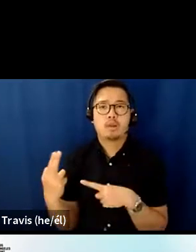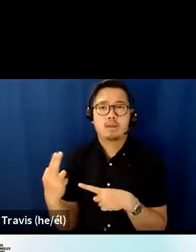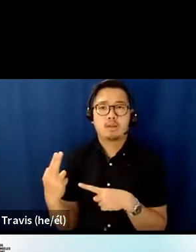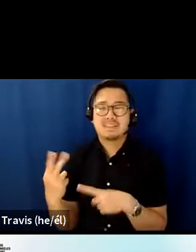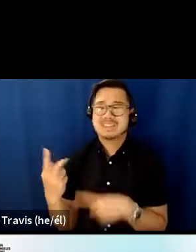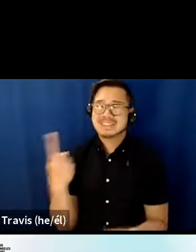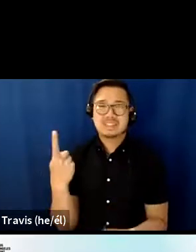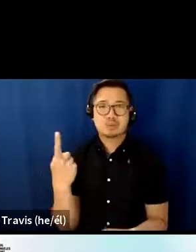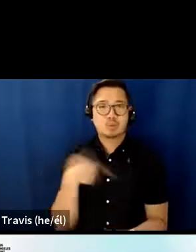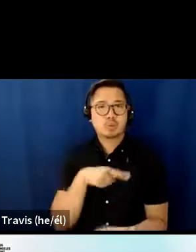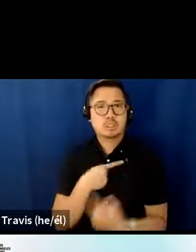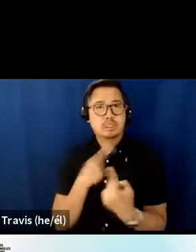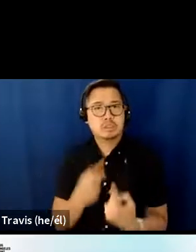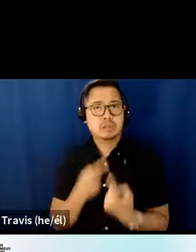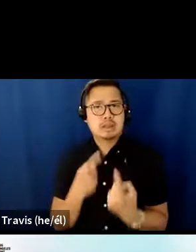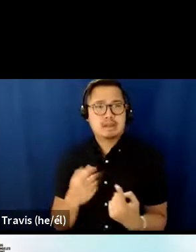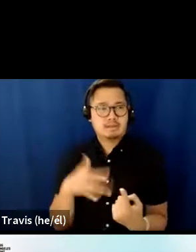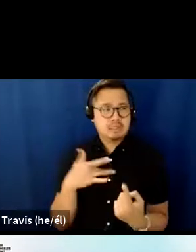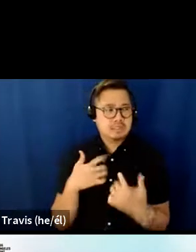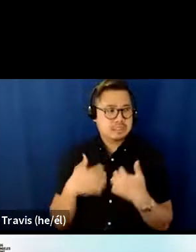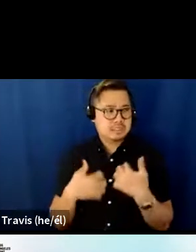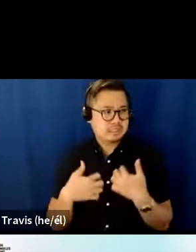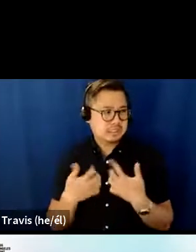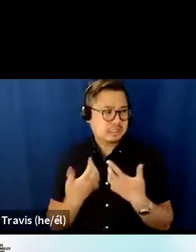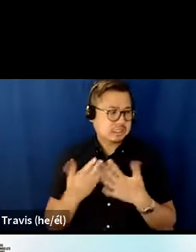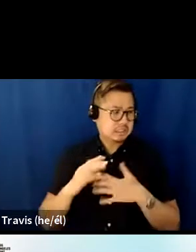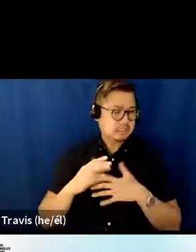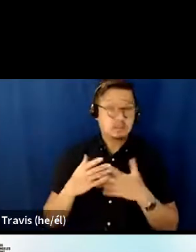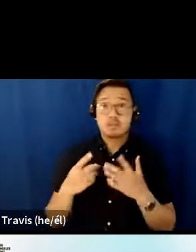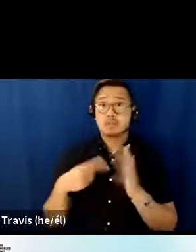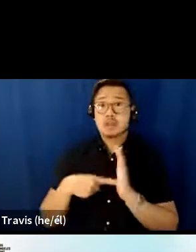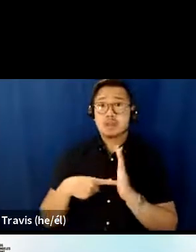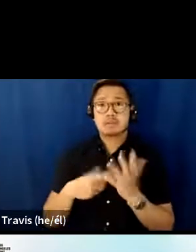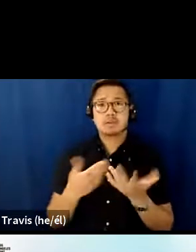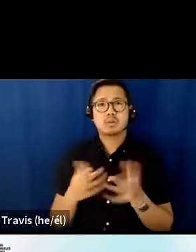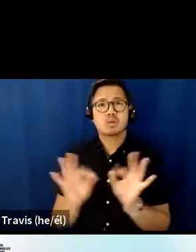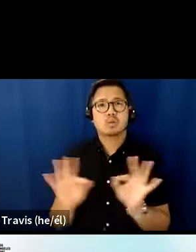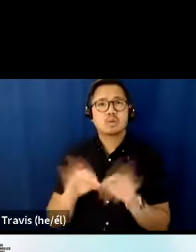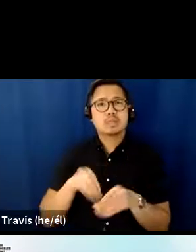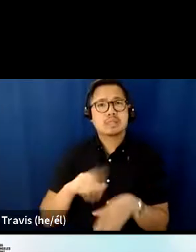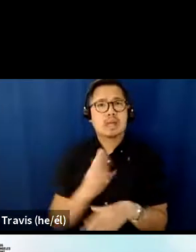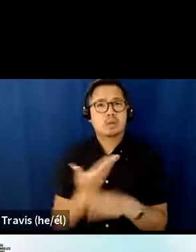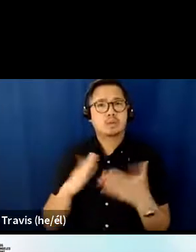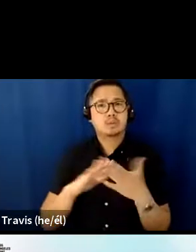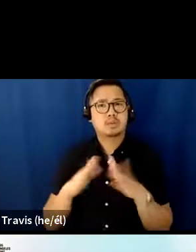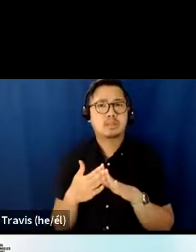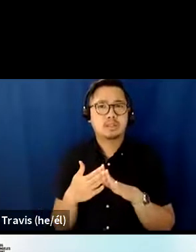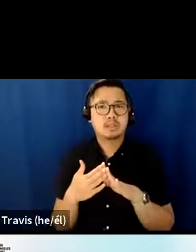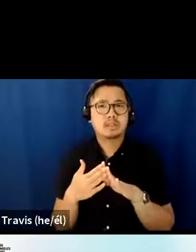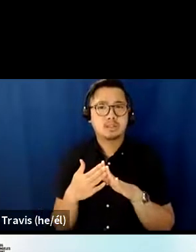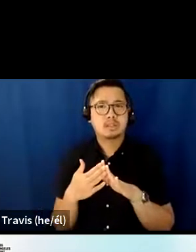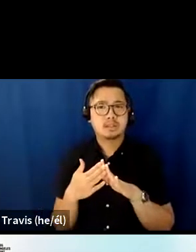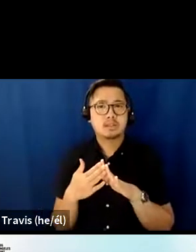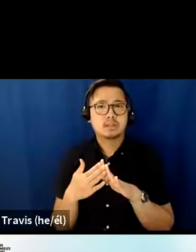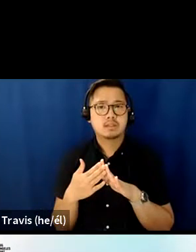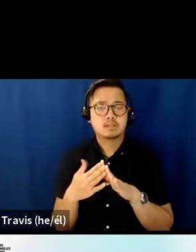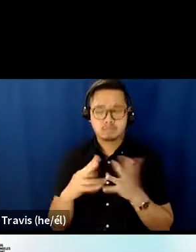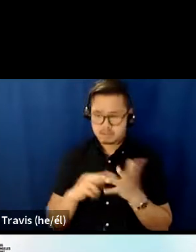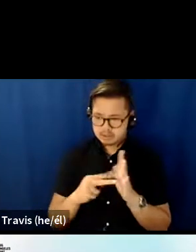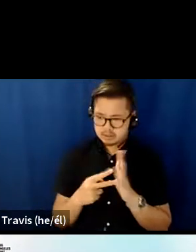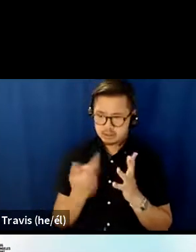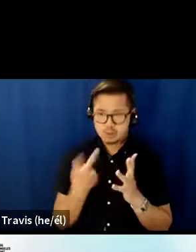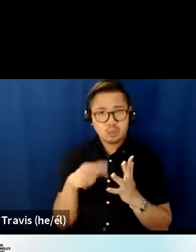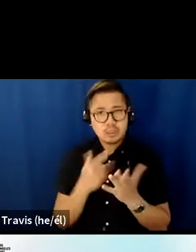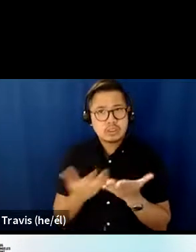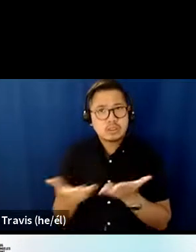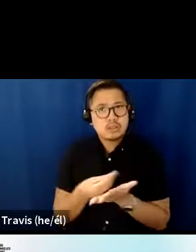we have with at large, but within our community, is that is how worthy we are. And I